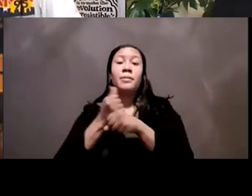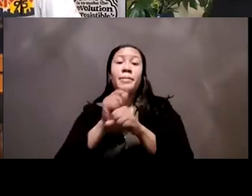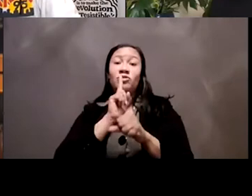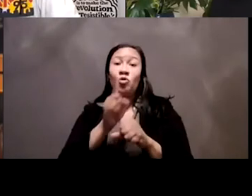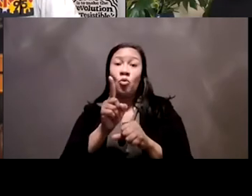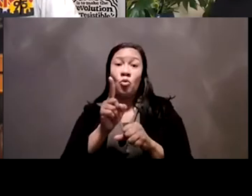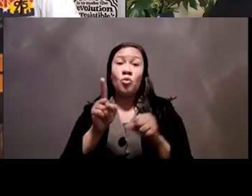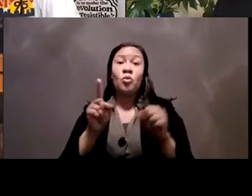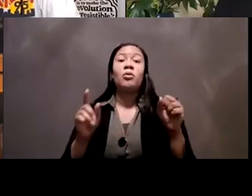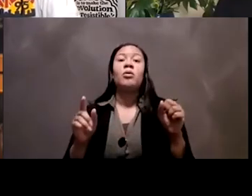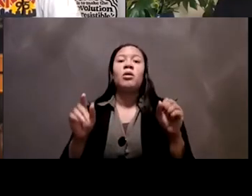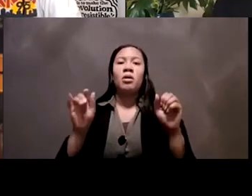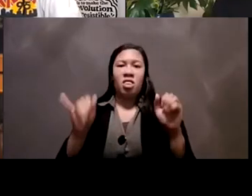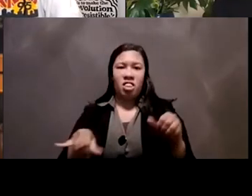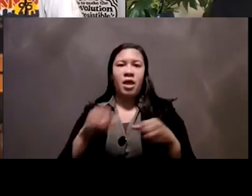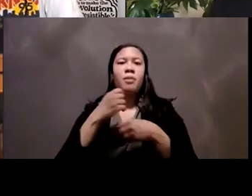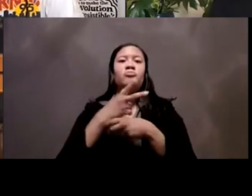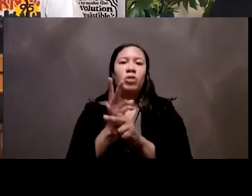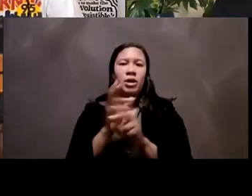ripe final product.